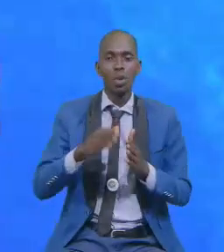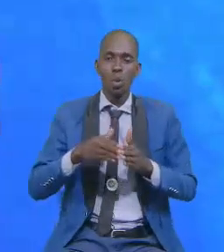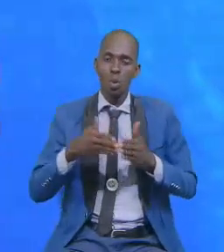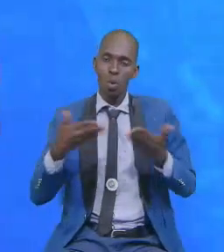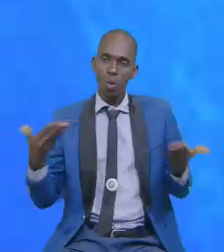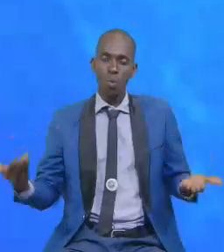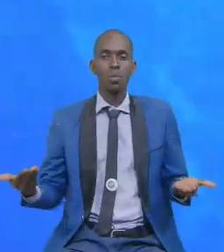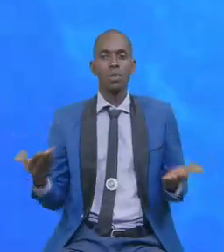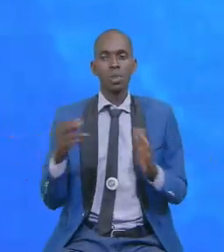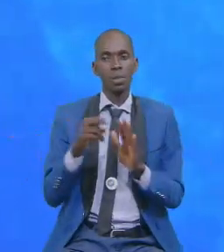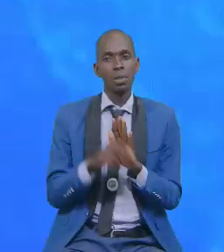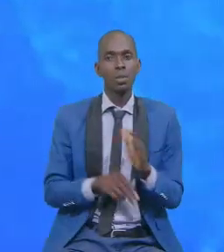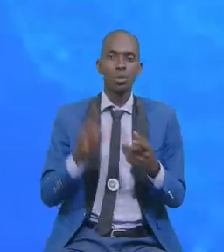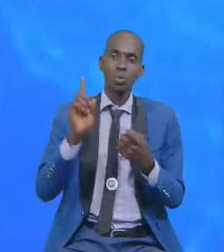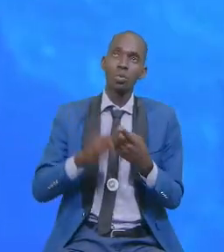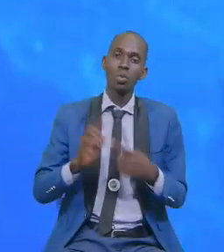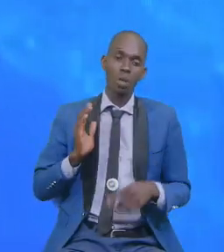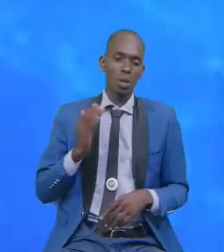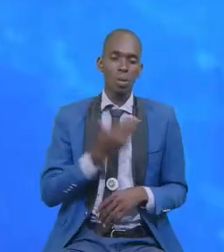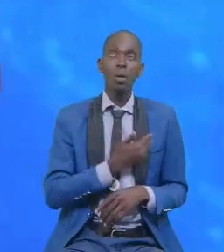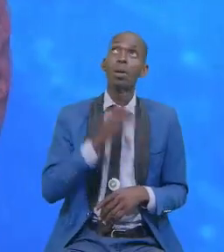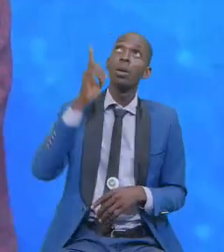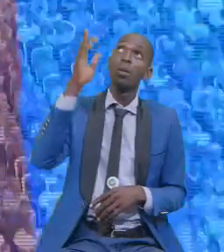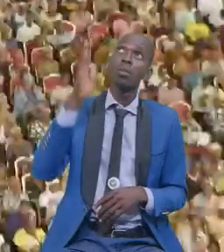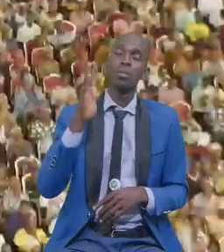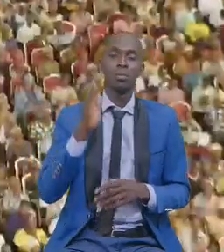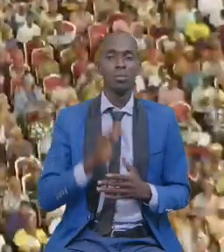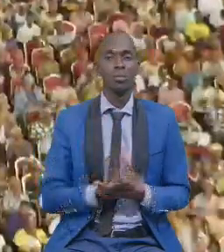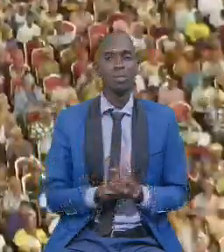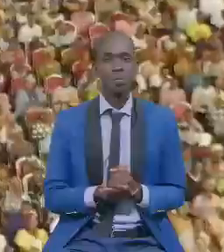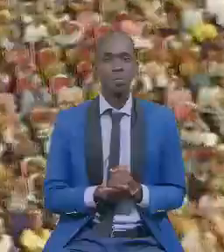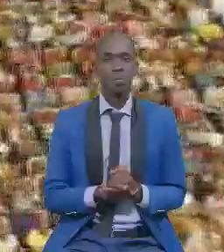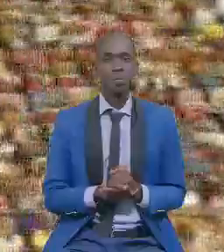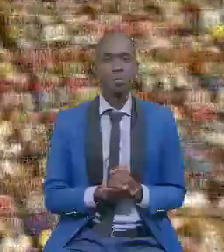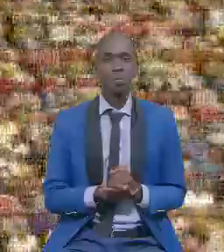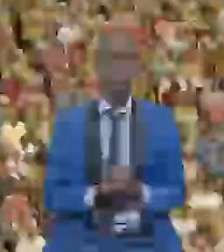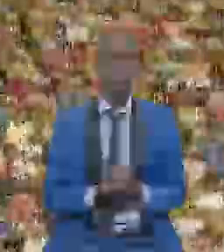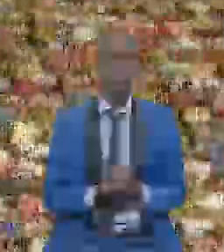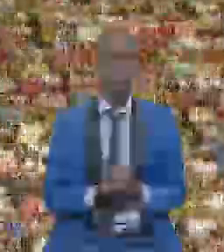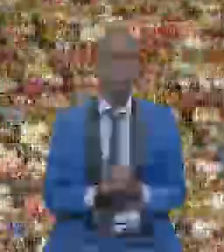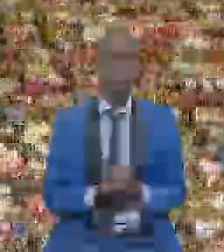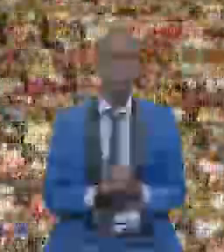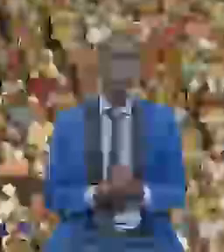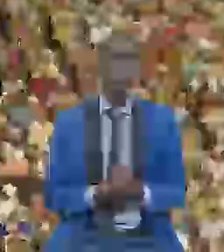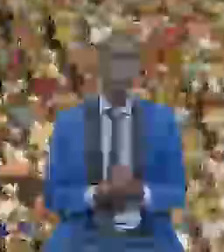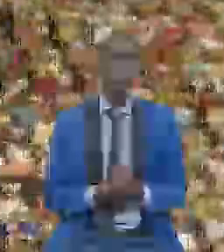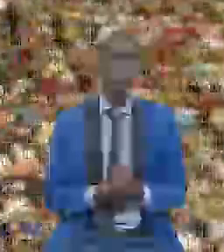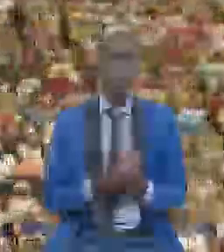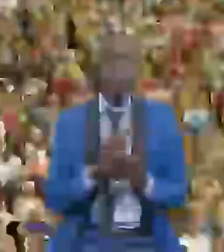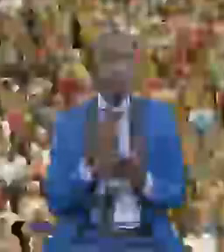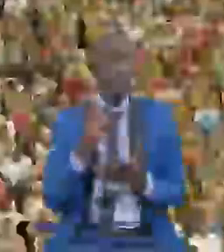transparency unto our God. Somebody wants to give